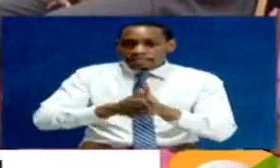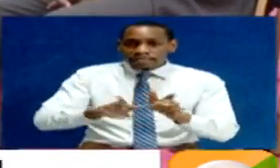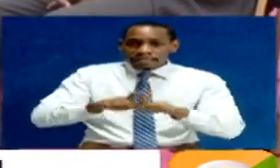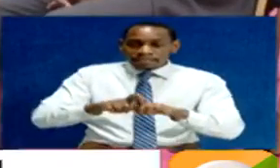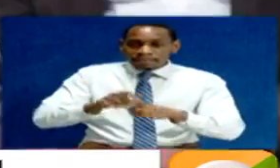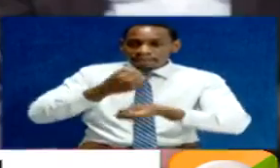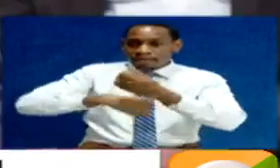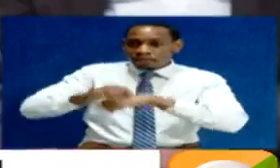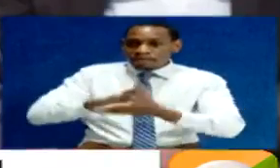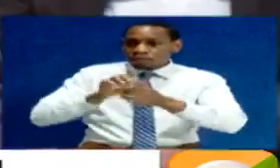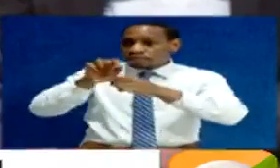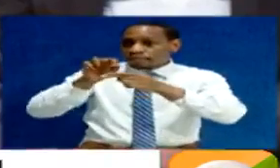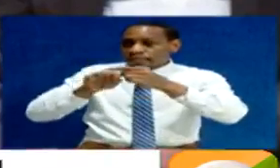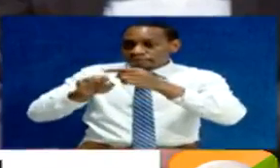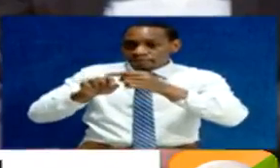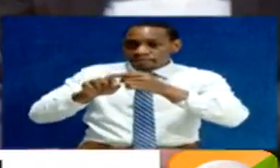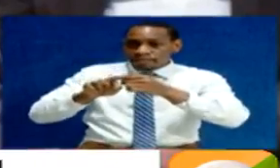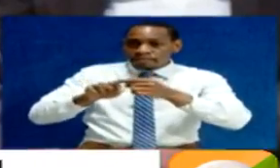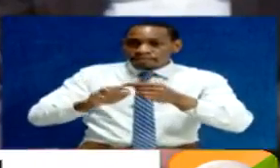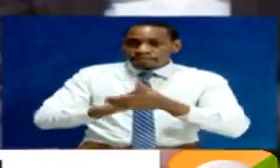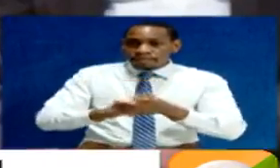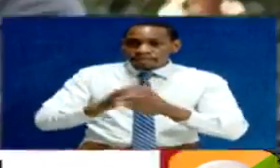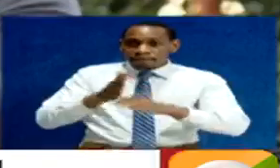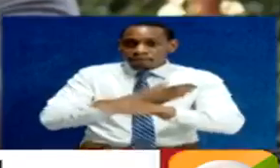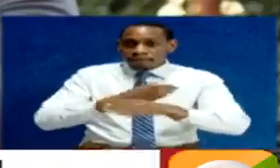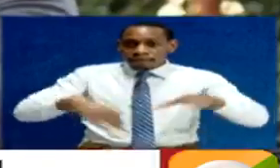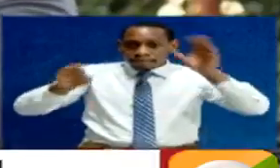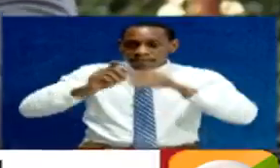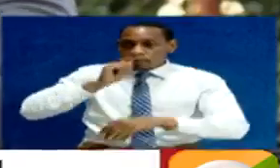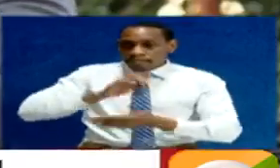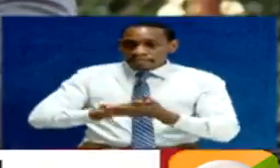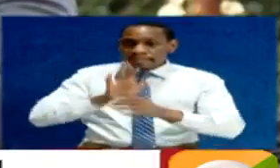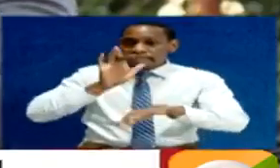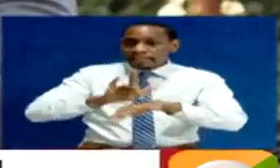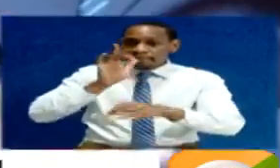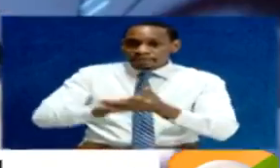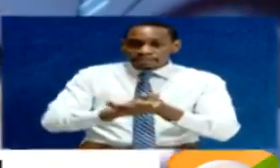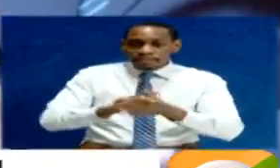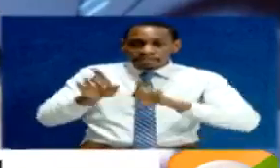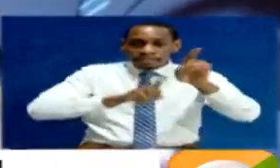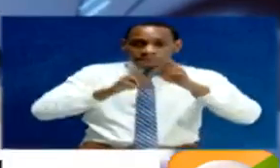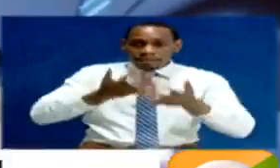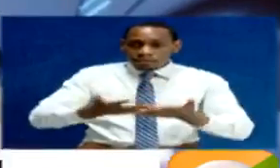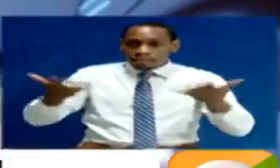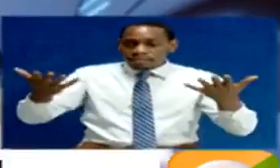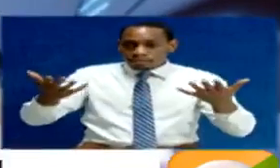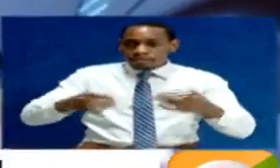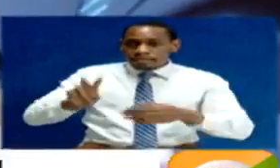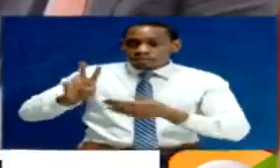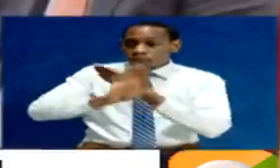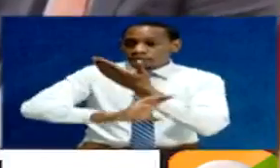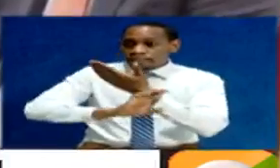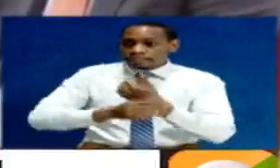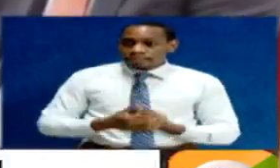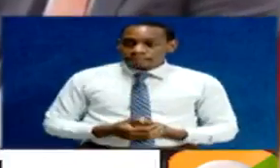move that triggered retaliatory action from the departed president's regime, leading to a near paralysis in transportation of goods between the two